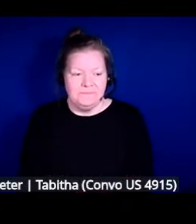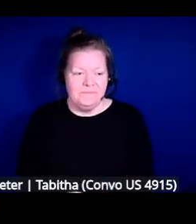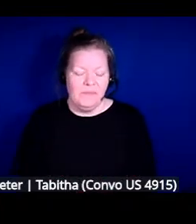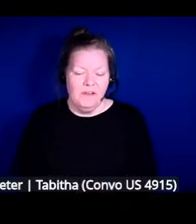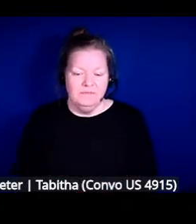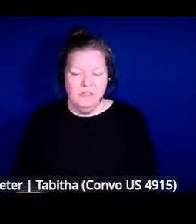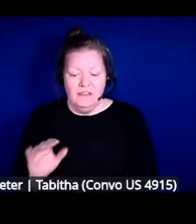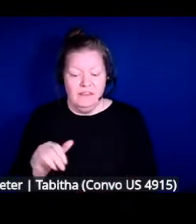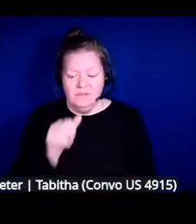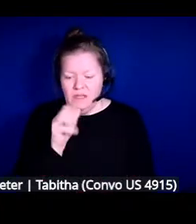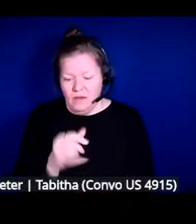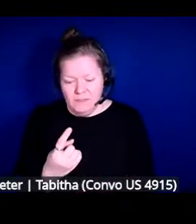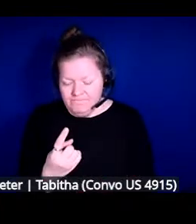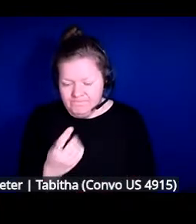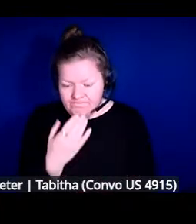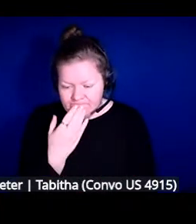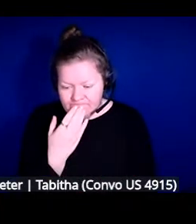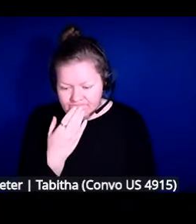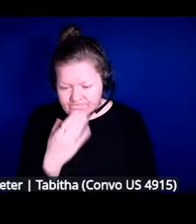That wasn't that one.